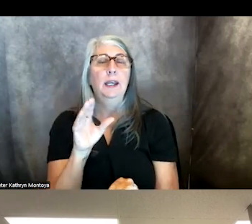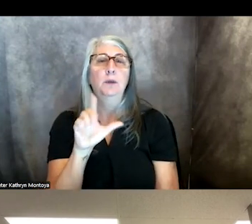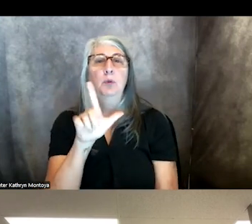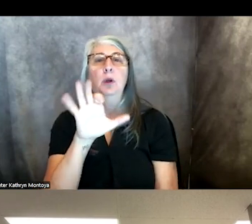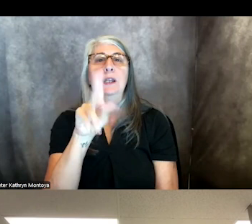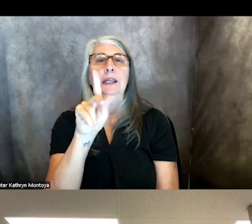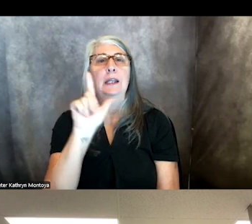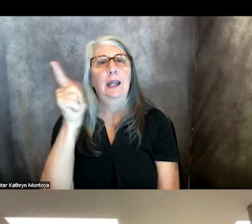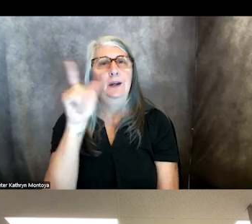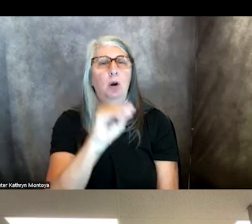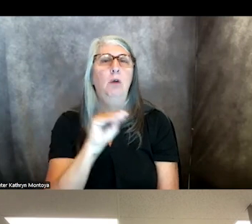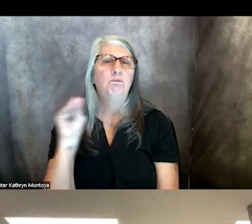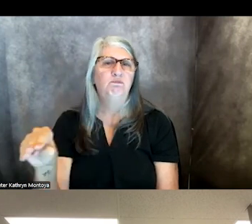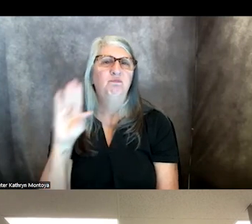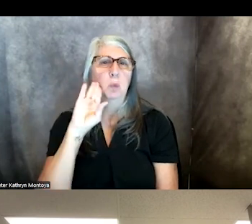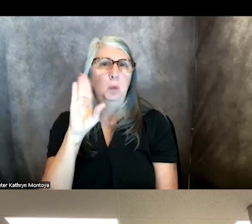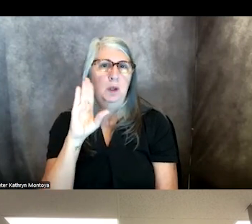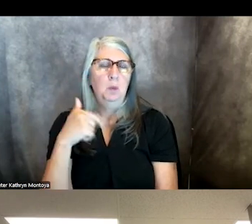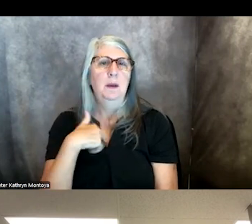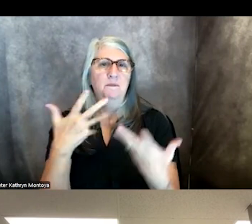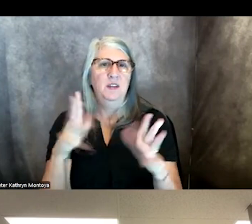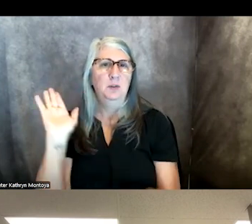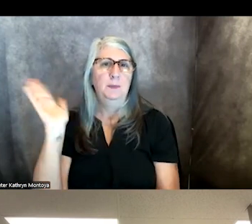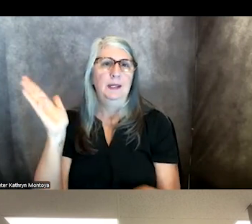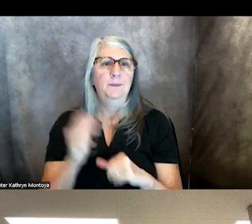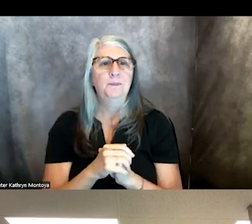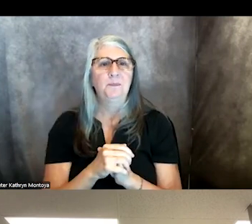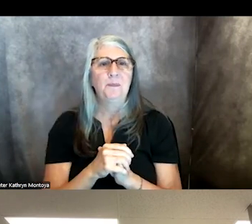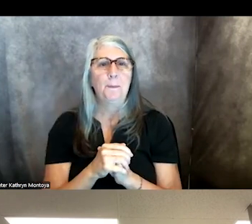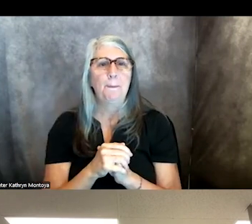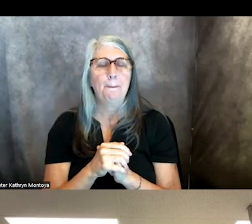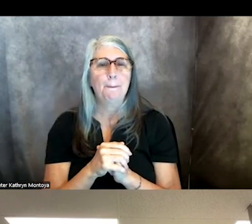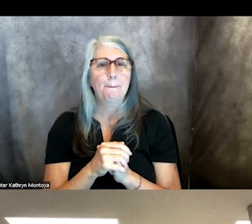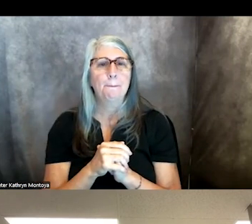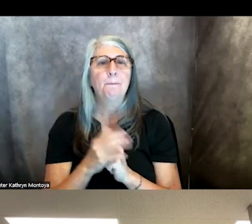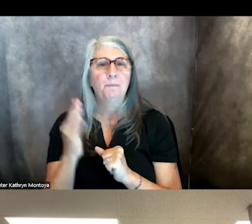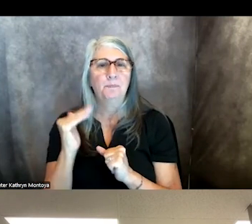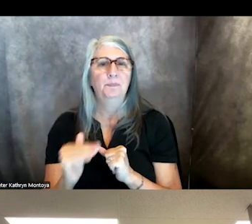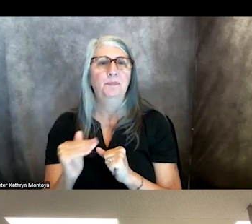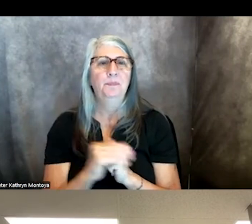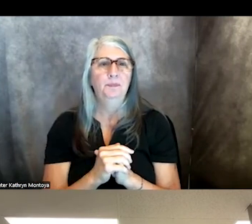later on when I'm finished here. Feel free to advance.